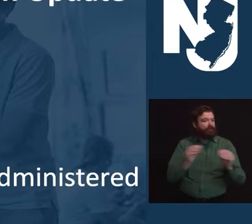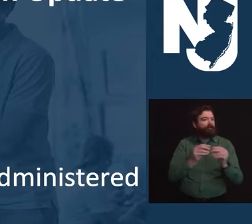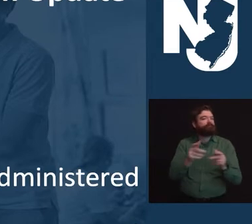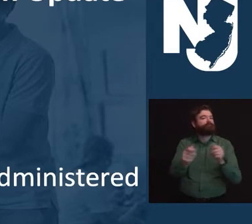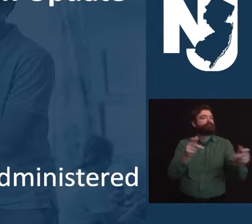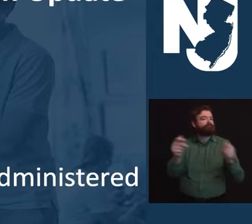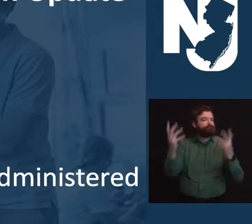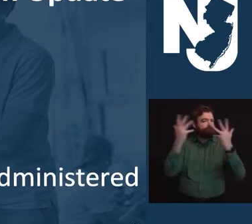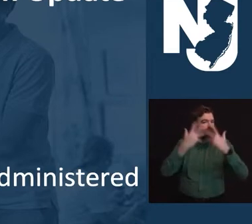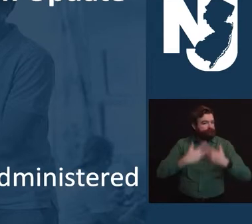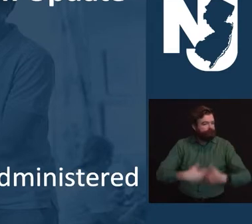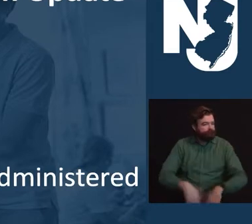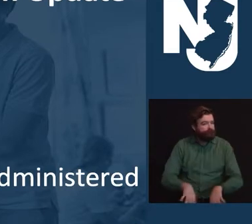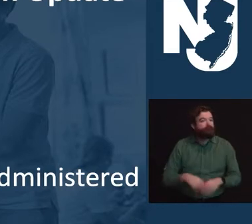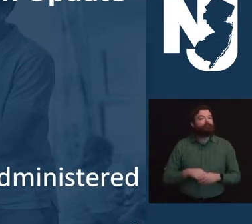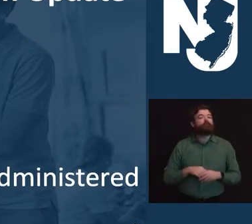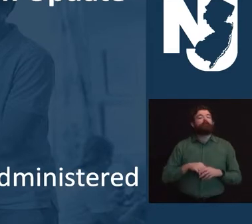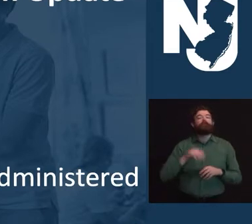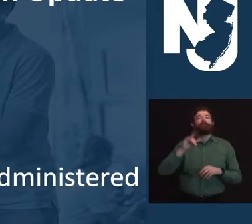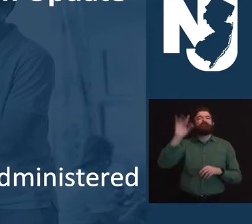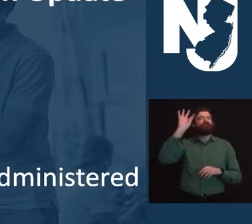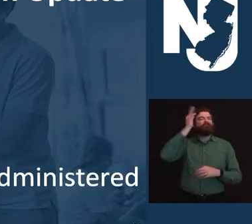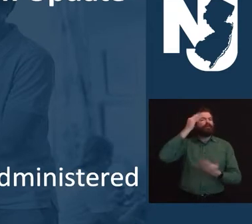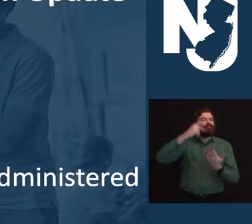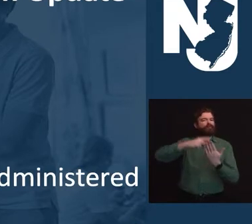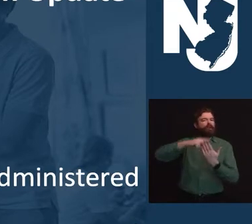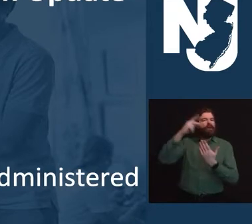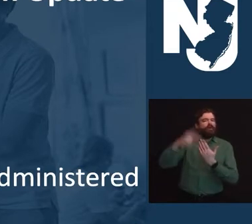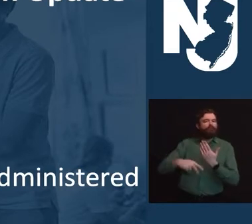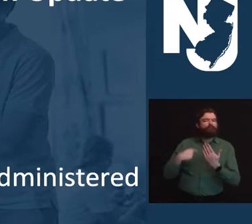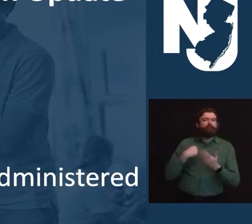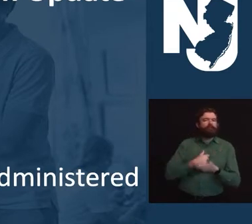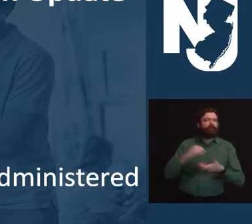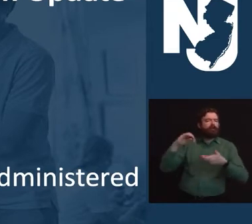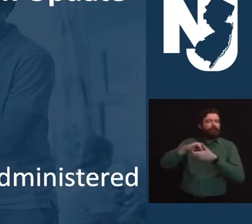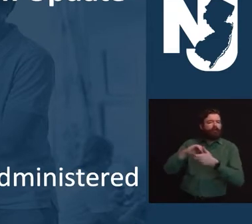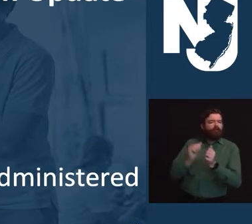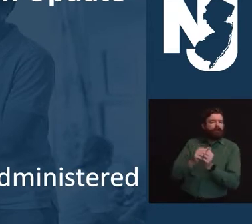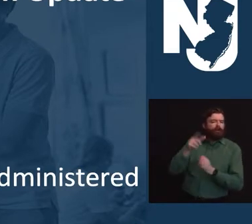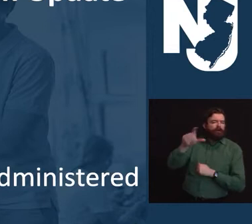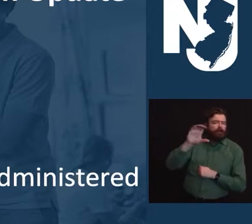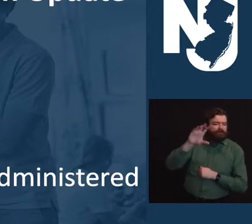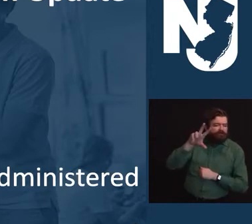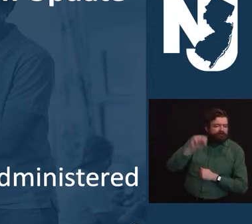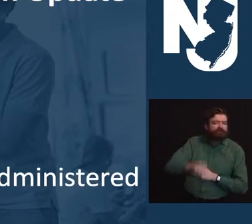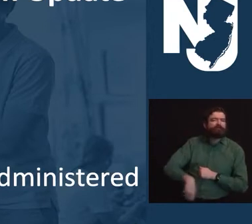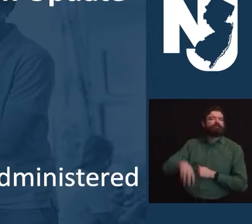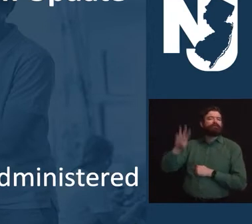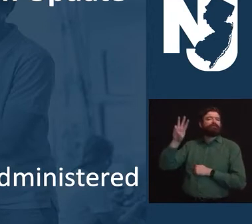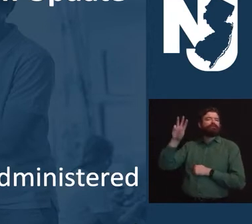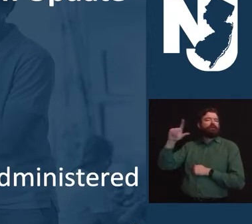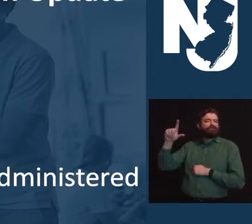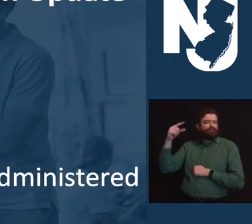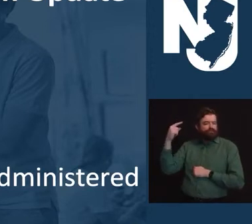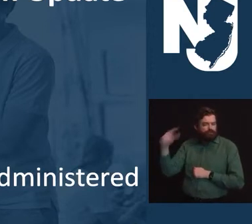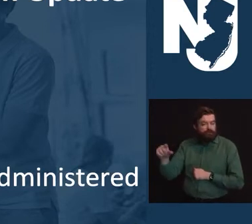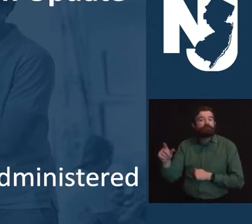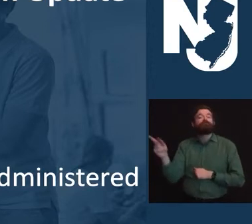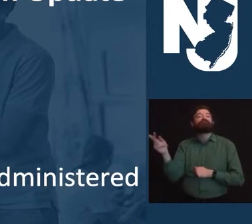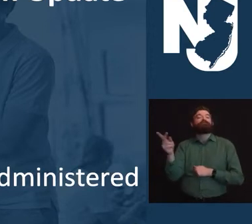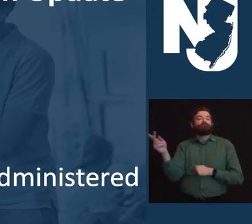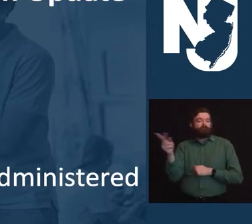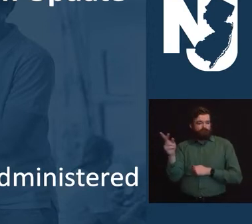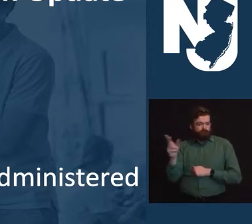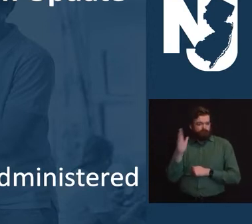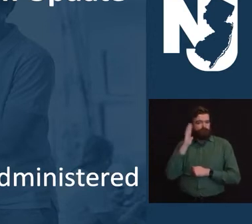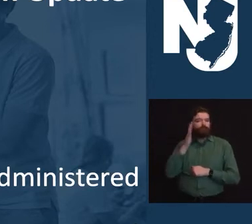by CVS and Walgreens. Both CVS and Walgreens will be scheduling multiple clinic dates at each facility to